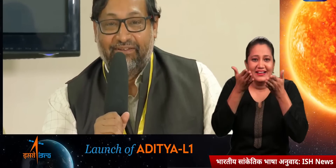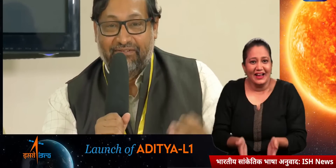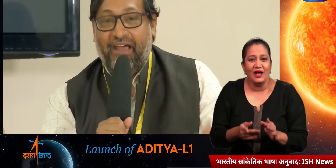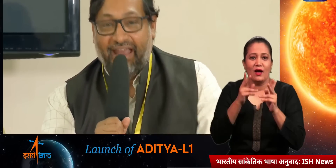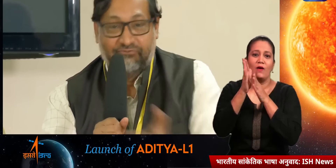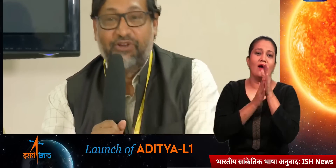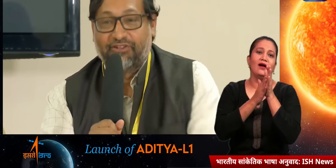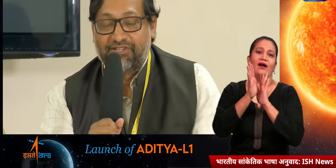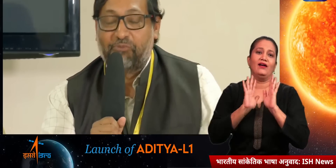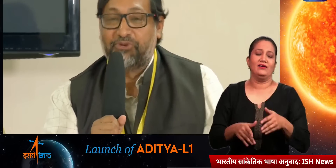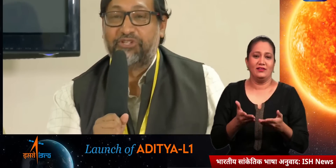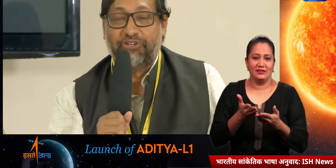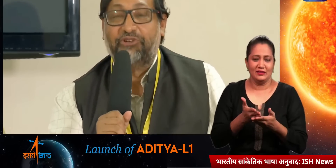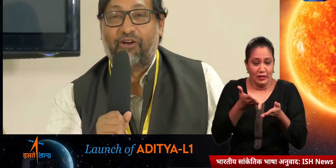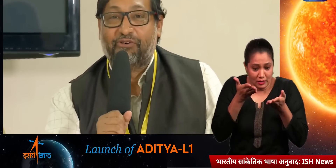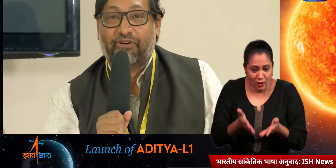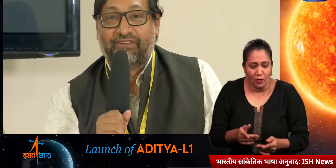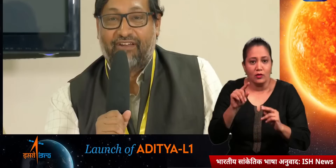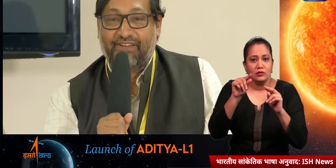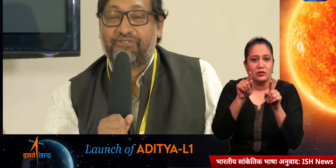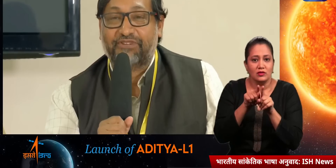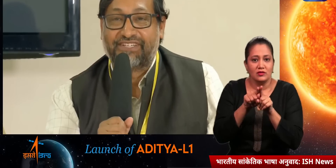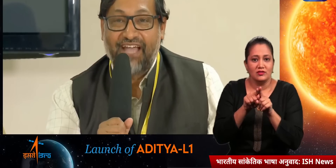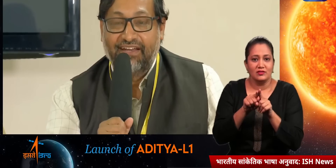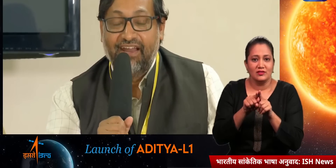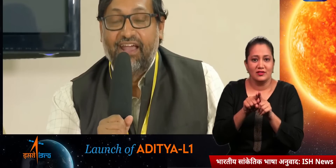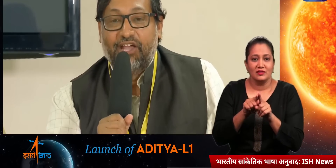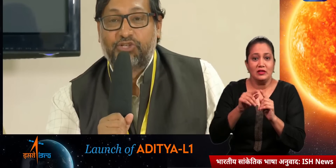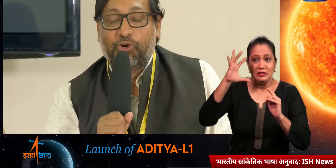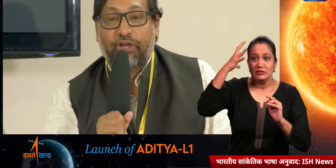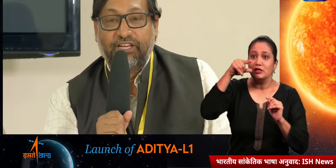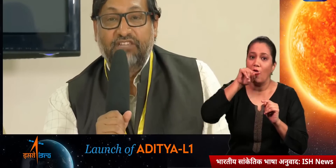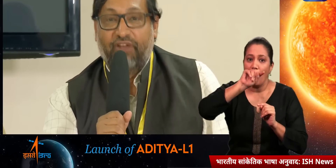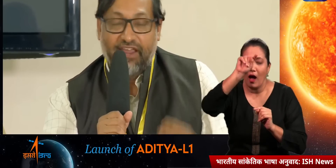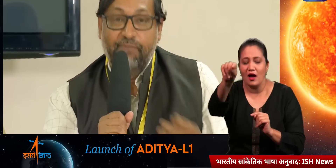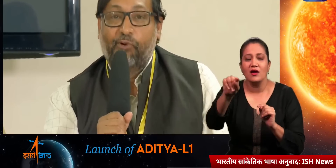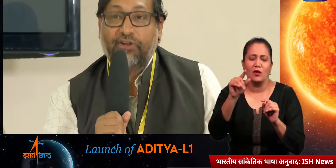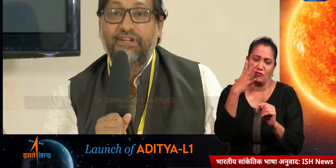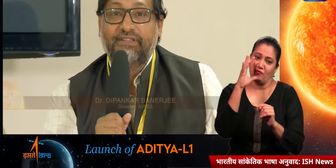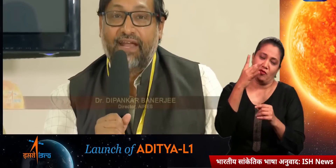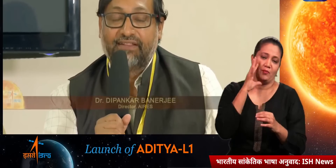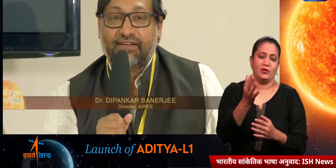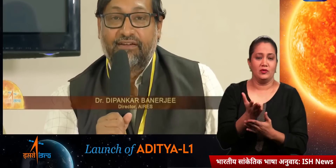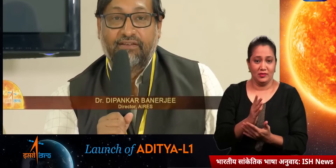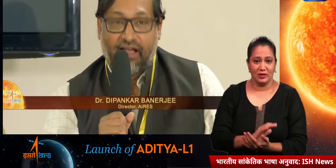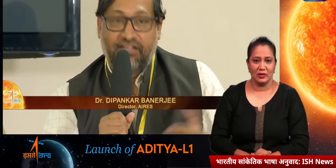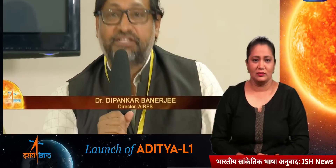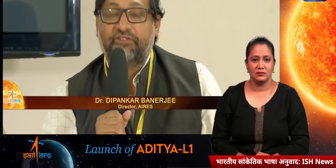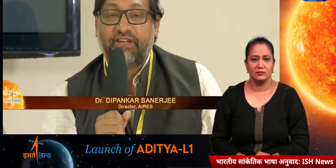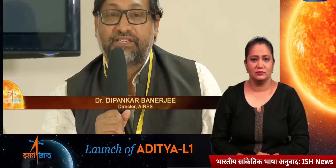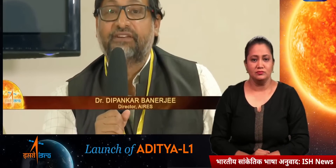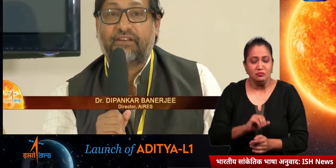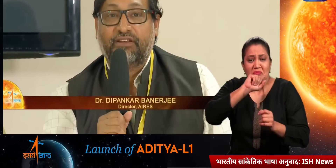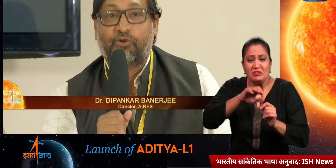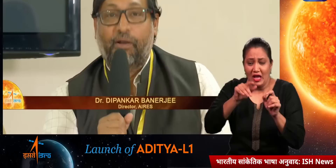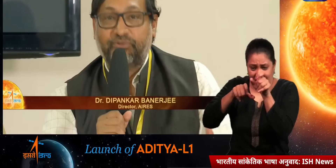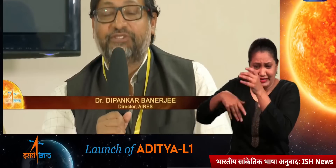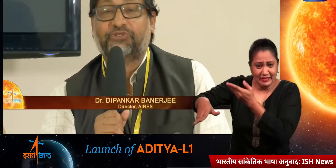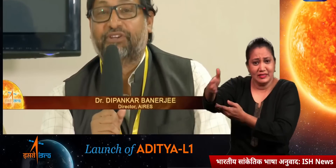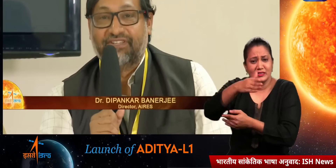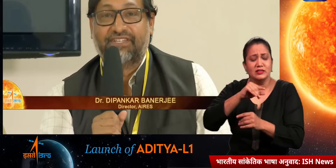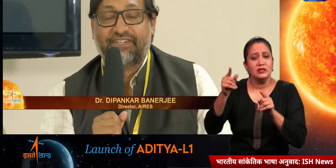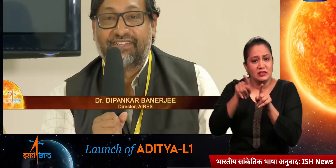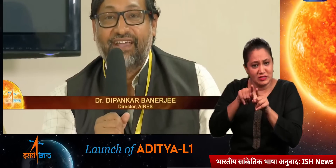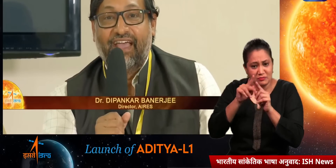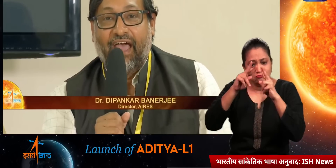And we got this opportunity to now travel towards Sun. So it is very important that the younger generation, comes